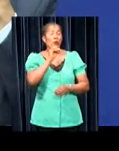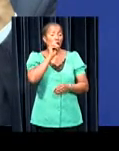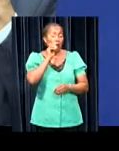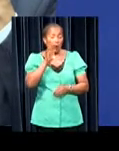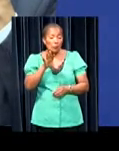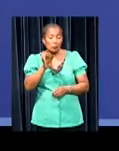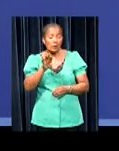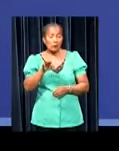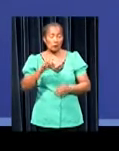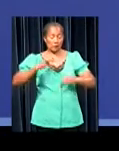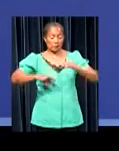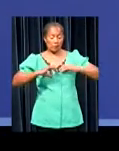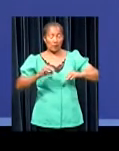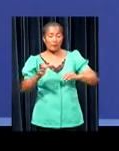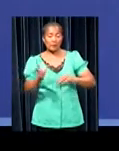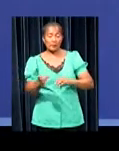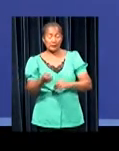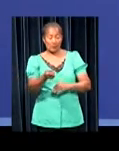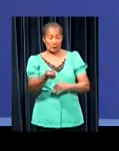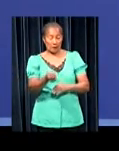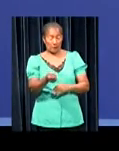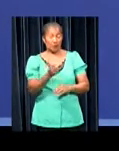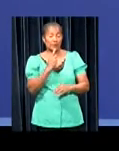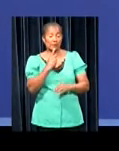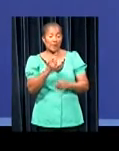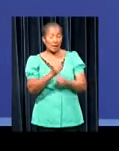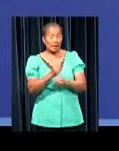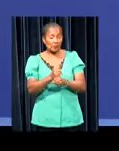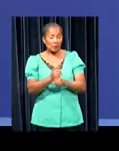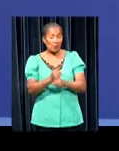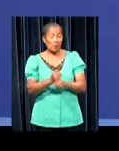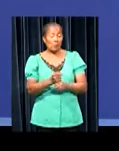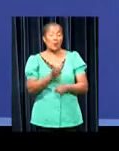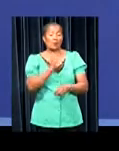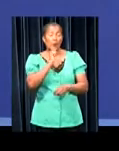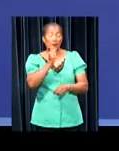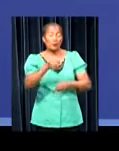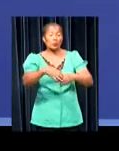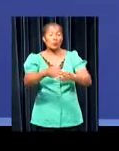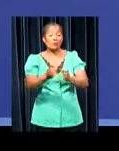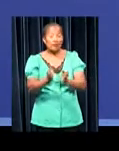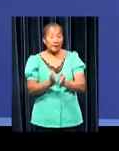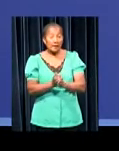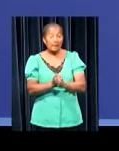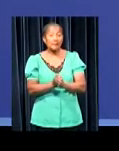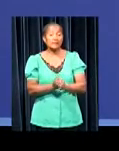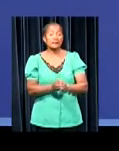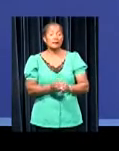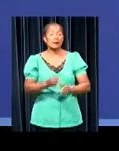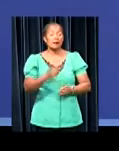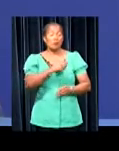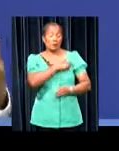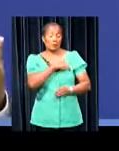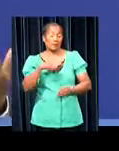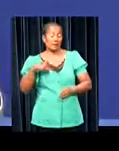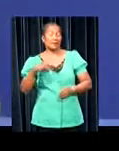experiencing now. On the statements made by the Minister of Finance at a press